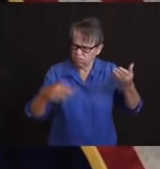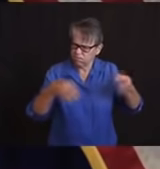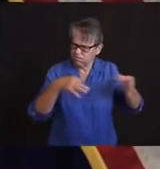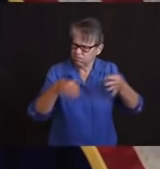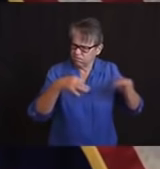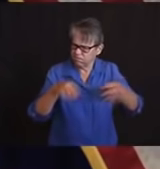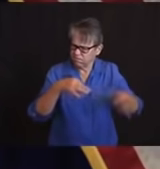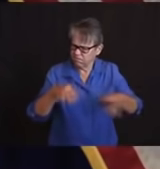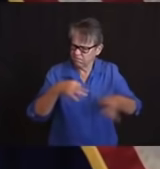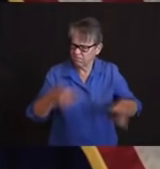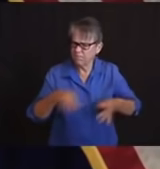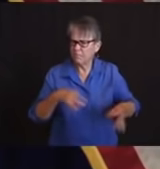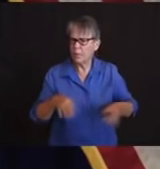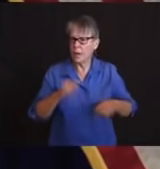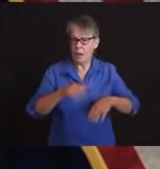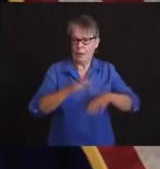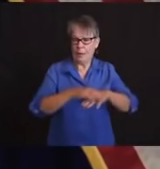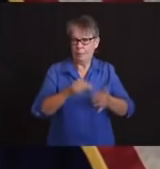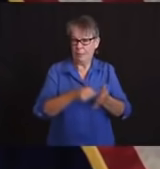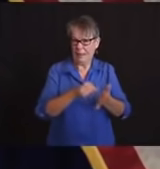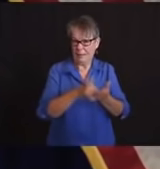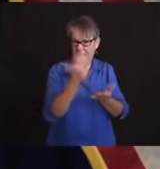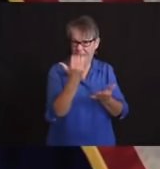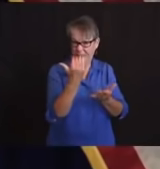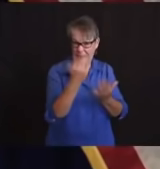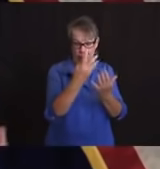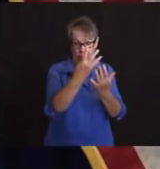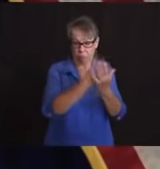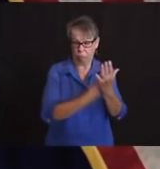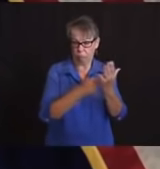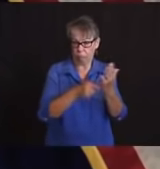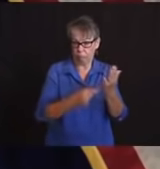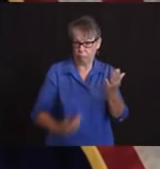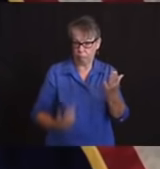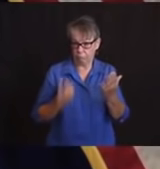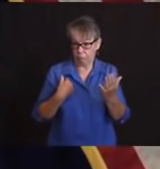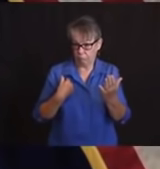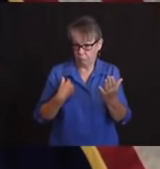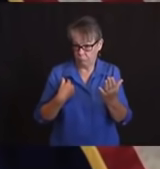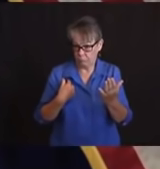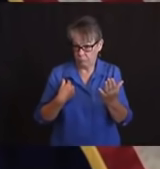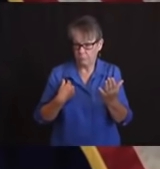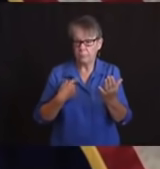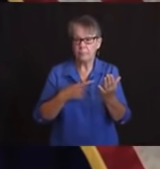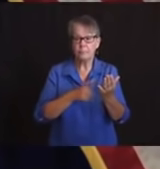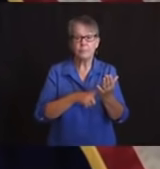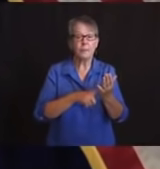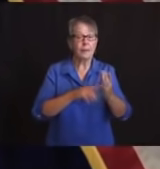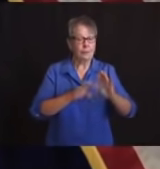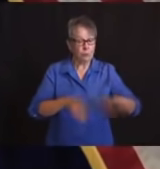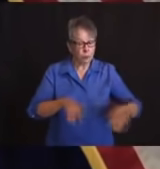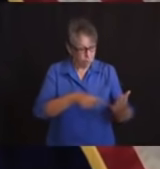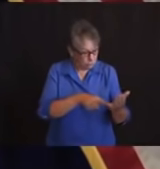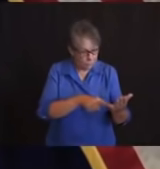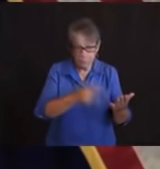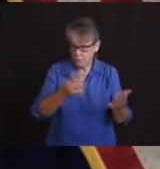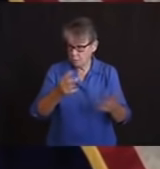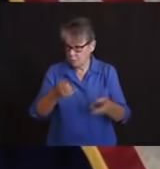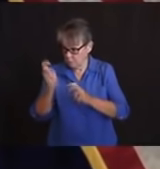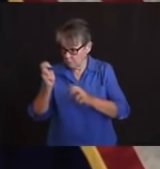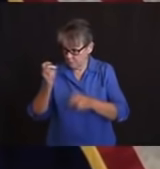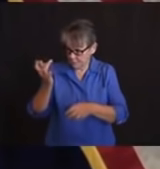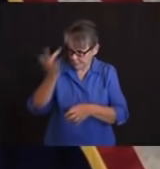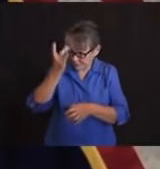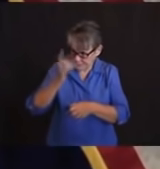if it's 2 students, if they're in the same classroom, so that's on page 15 of the guidelines, which will get you, but we'll also show the slide. Just don't want there to be any delay on that.